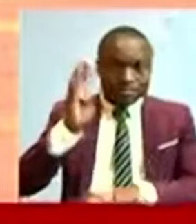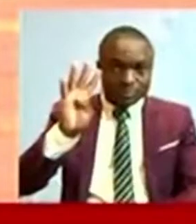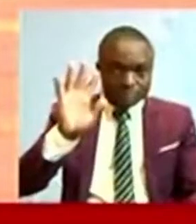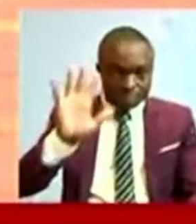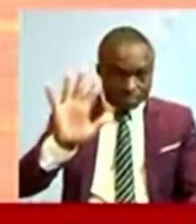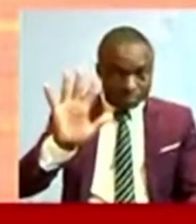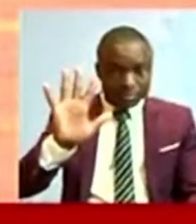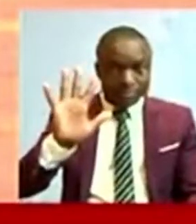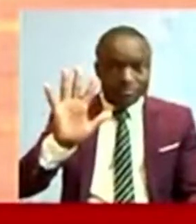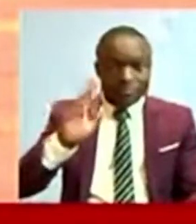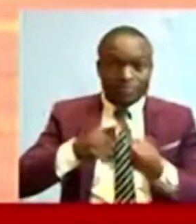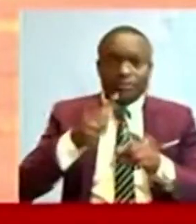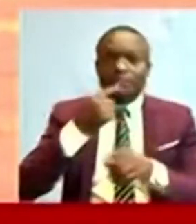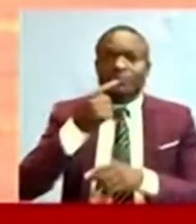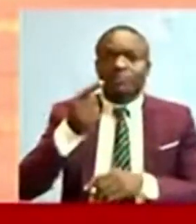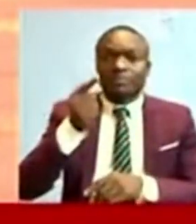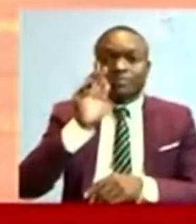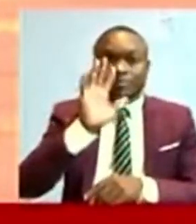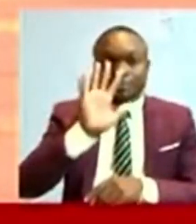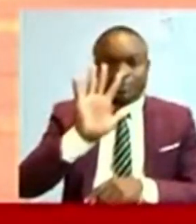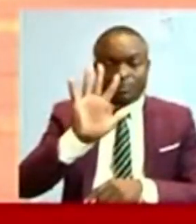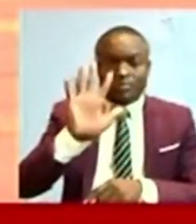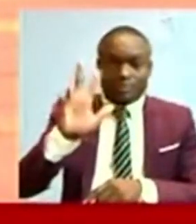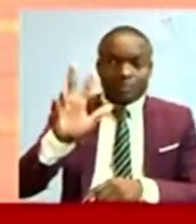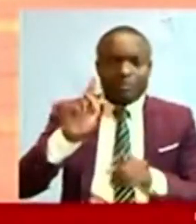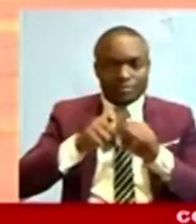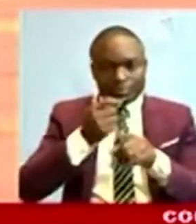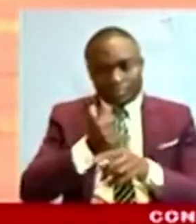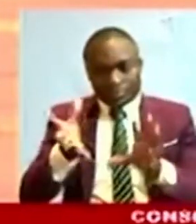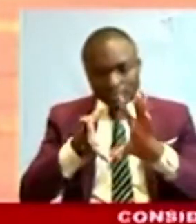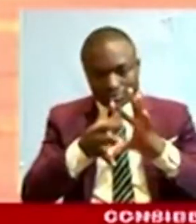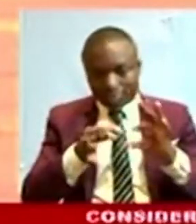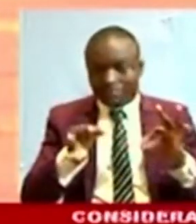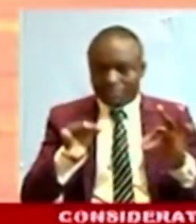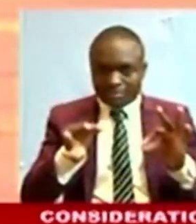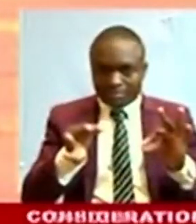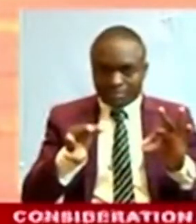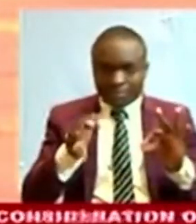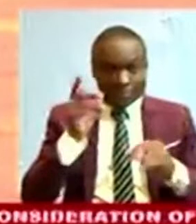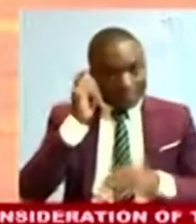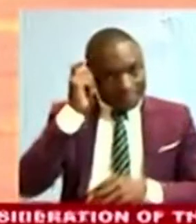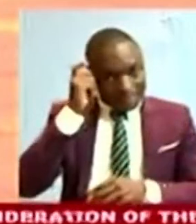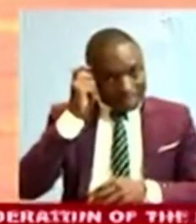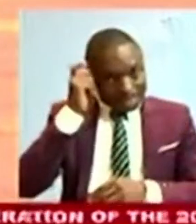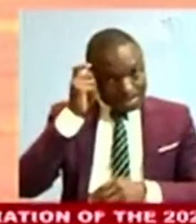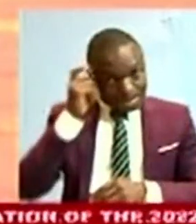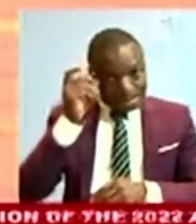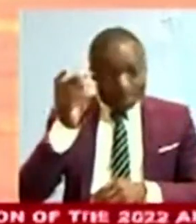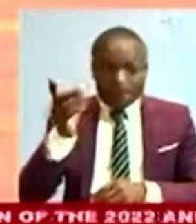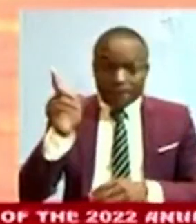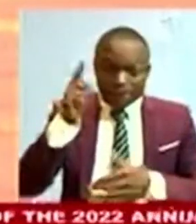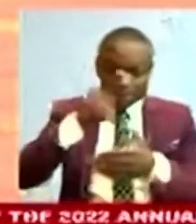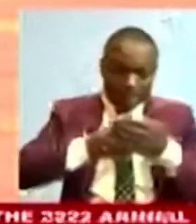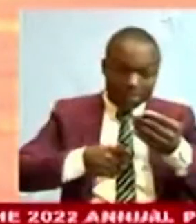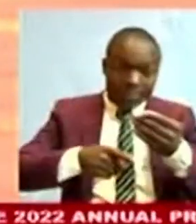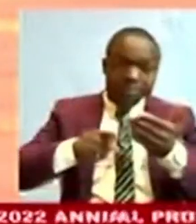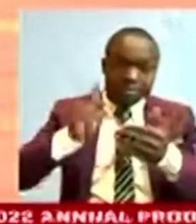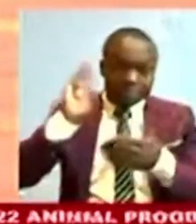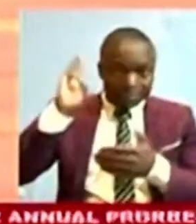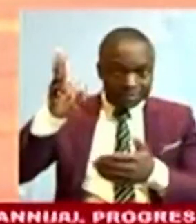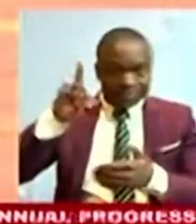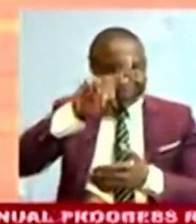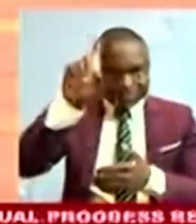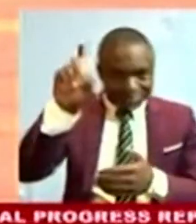said 53, the report was rejected, but it's another story, and I think that that's what I was going to question